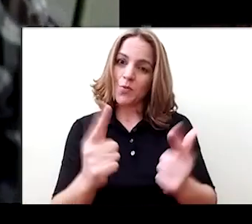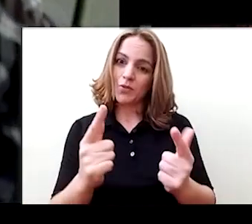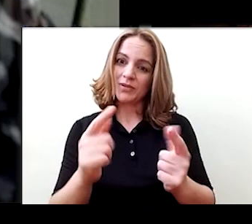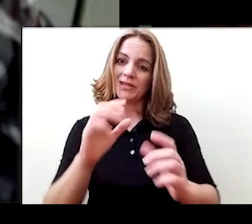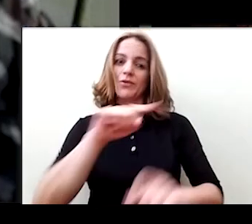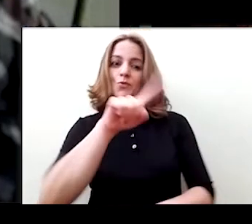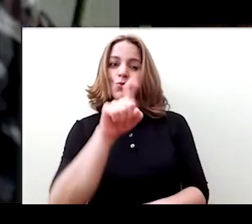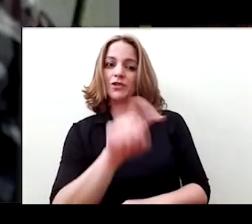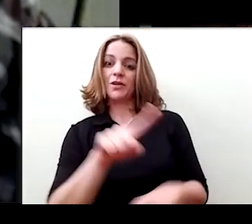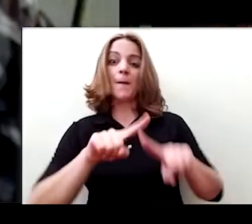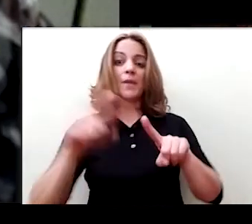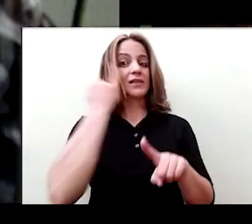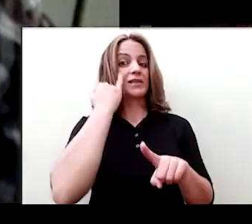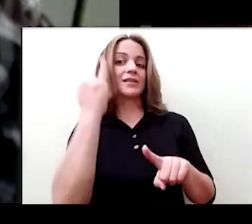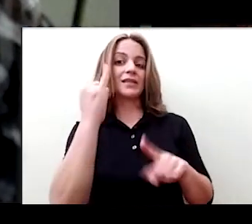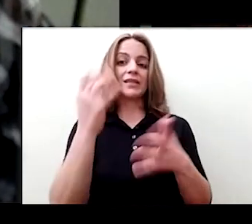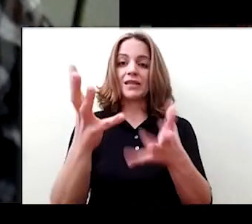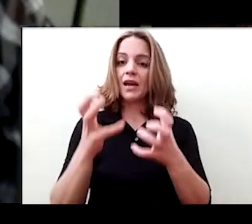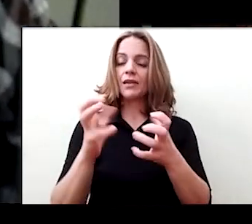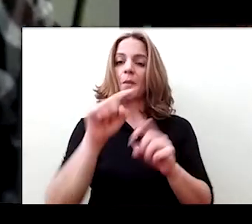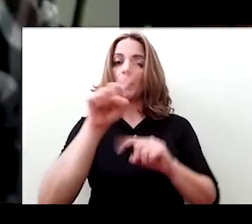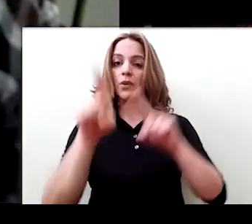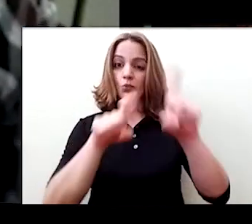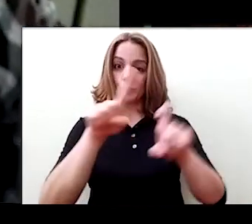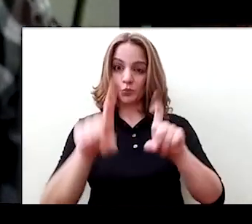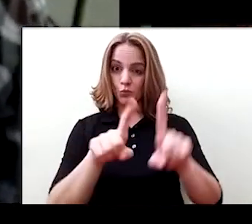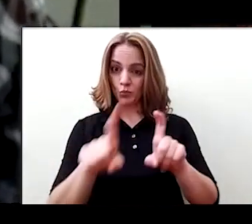Archives and our email address. And you have